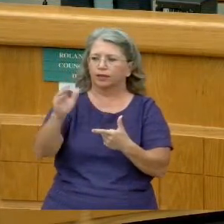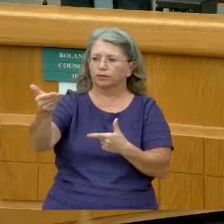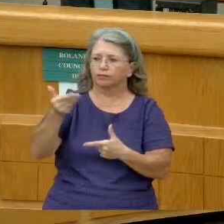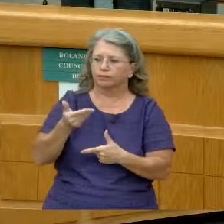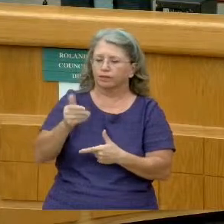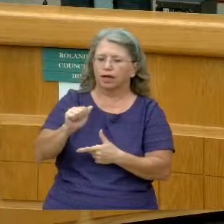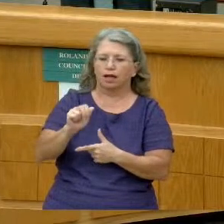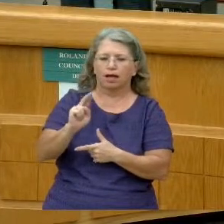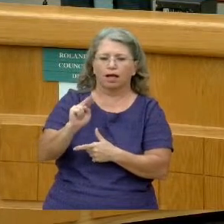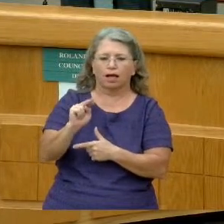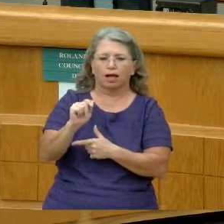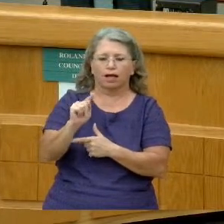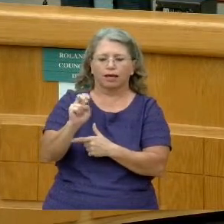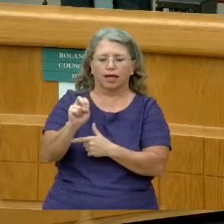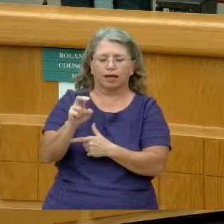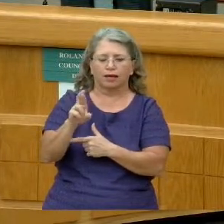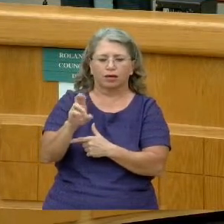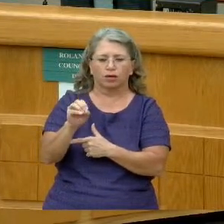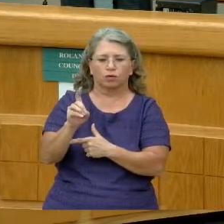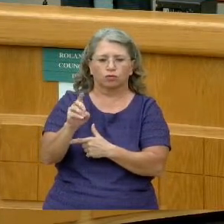Public Health Director, will speak next.